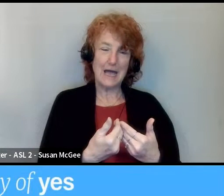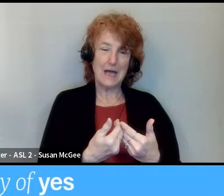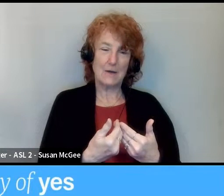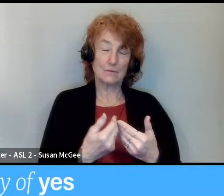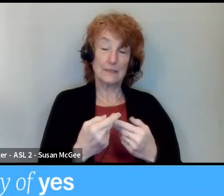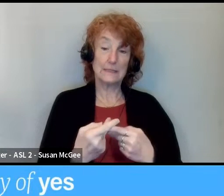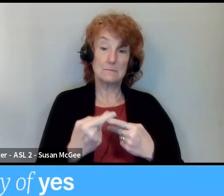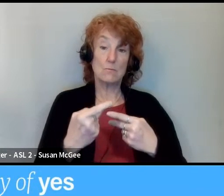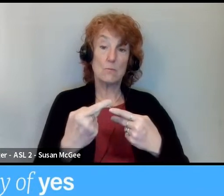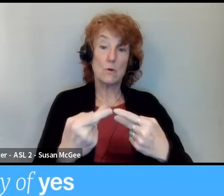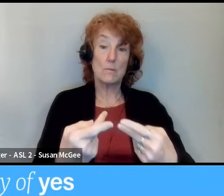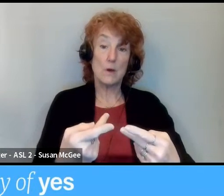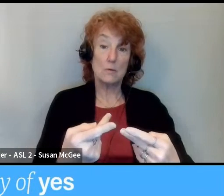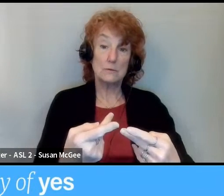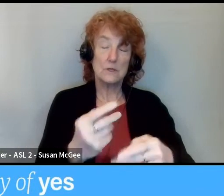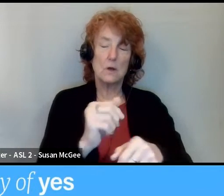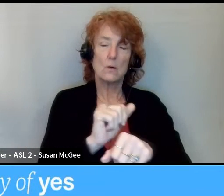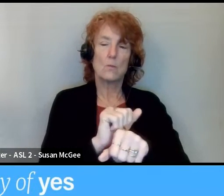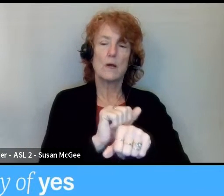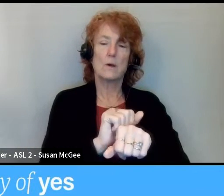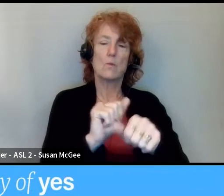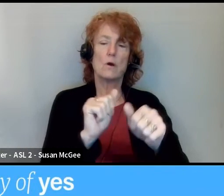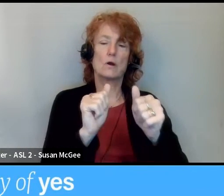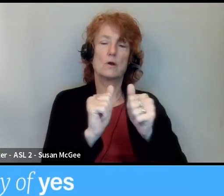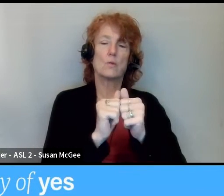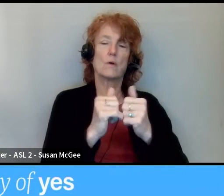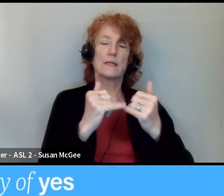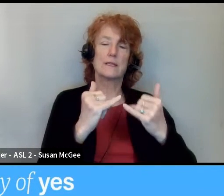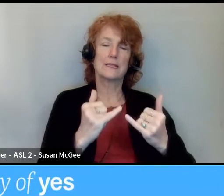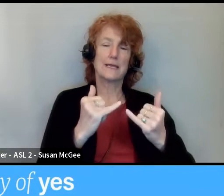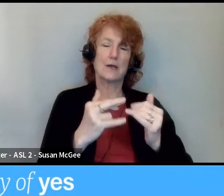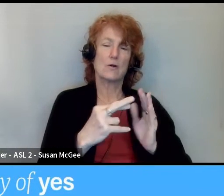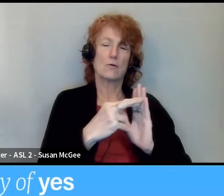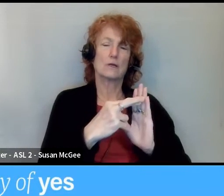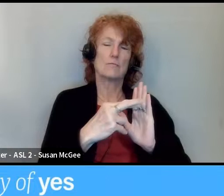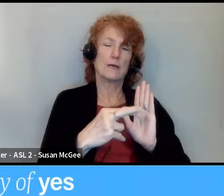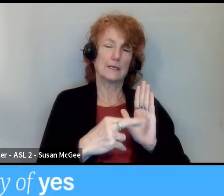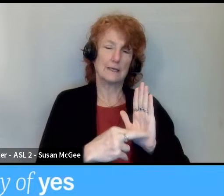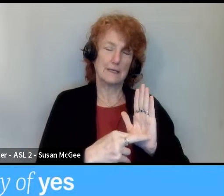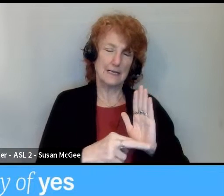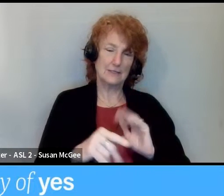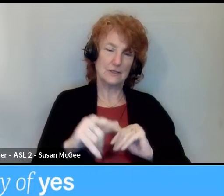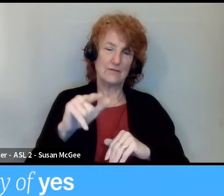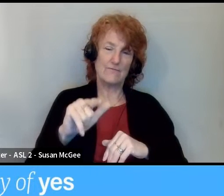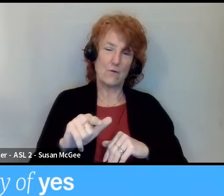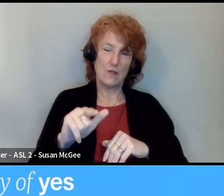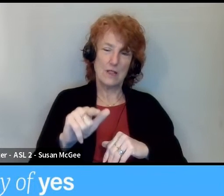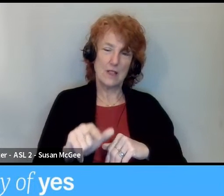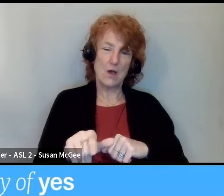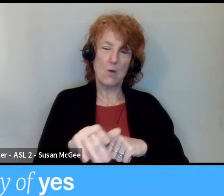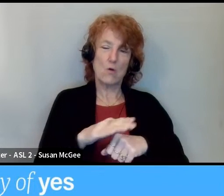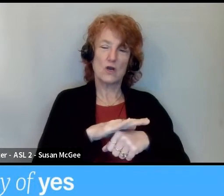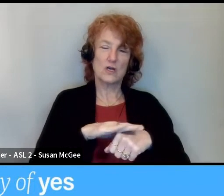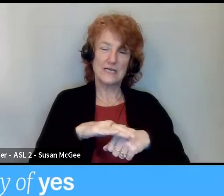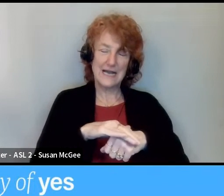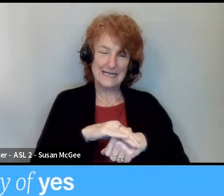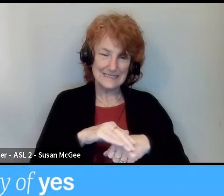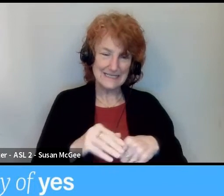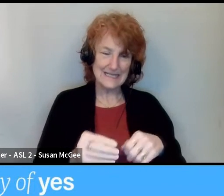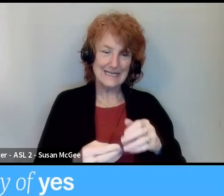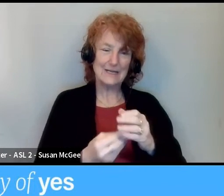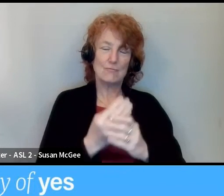with the current regulations for lower density growth management areas in the zoning resolution?